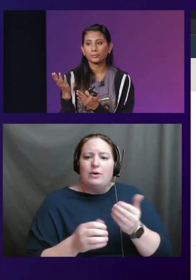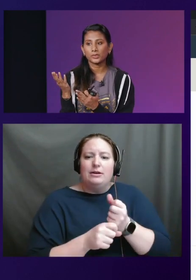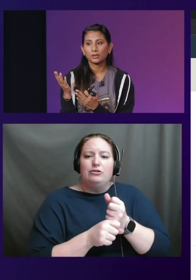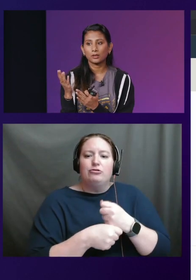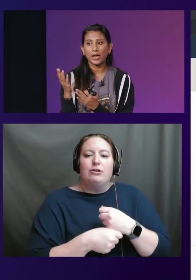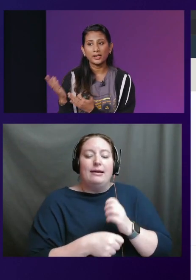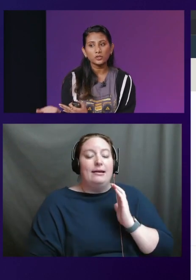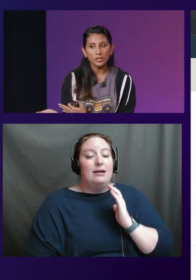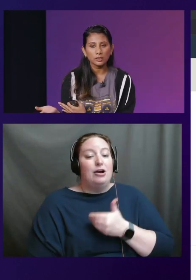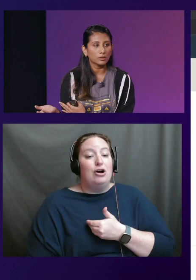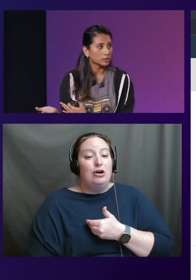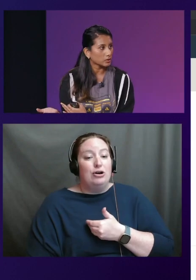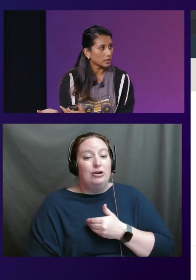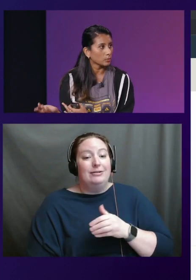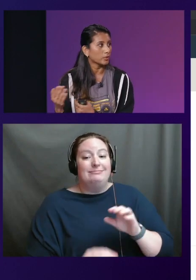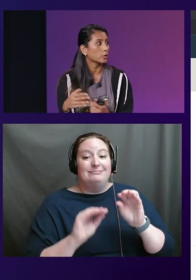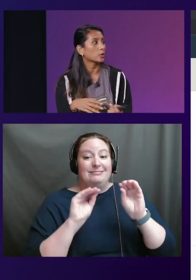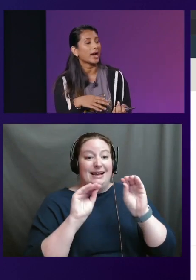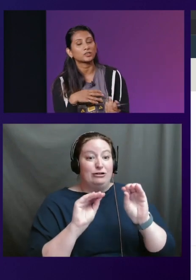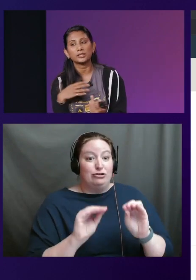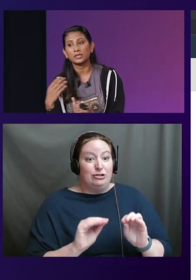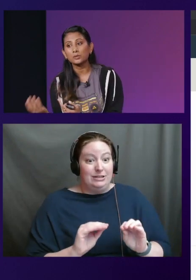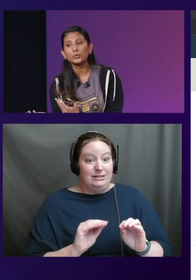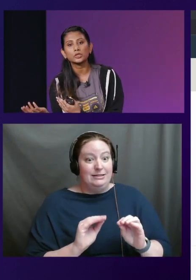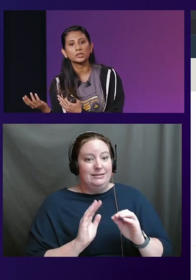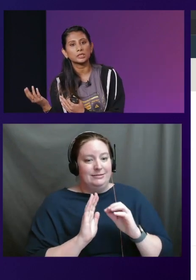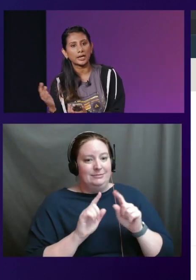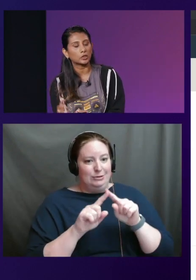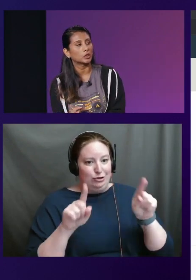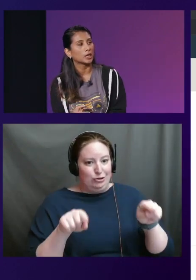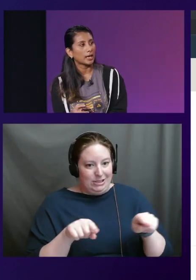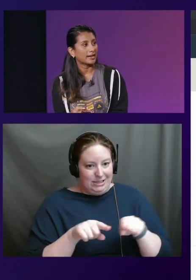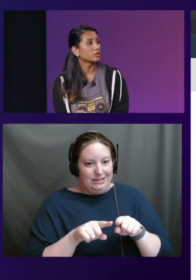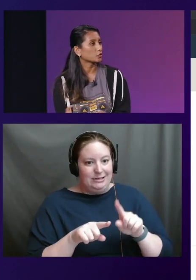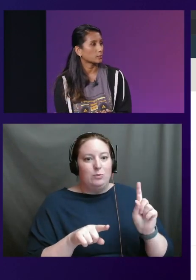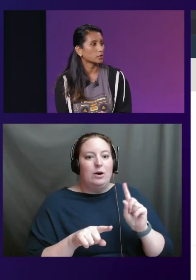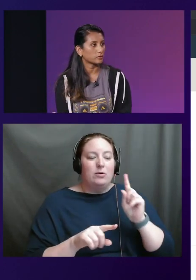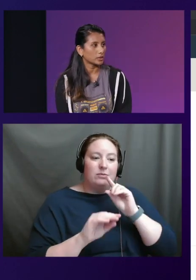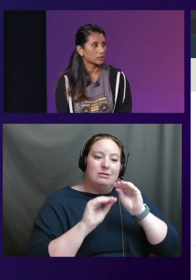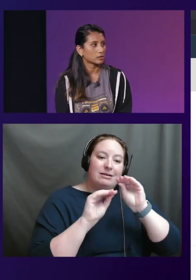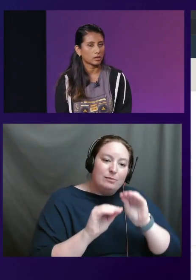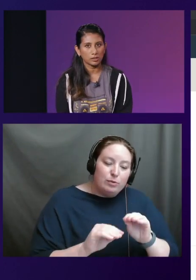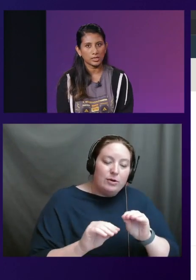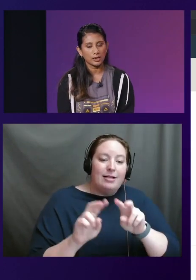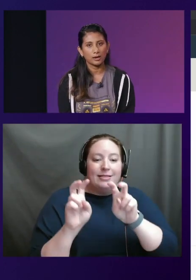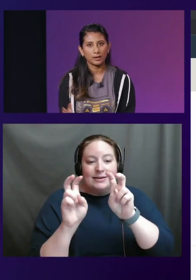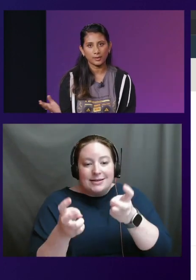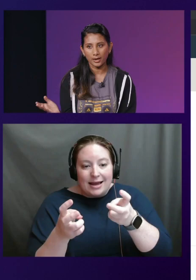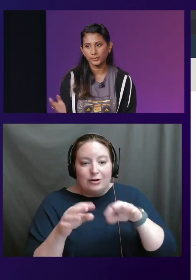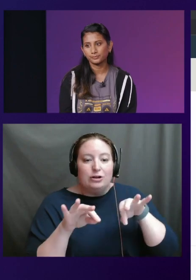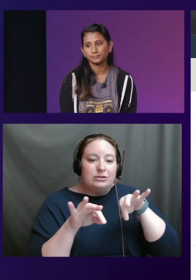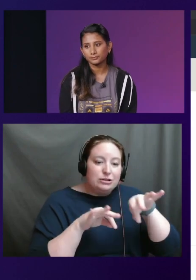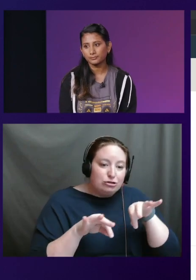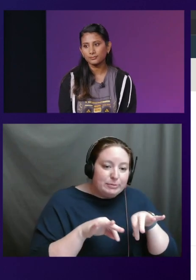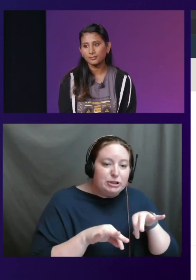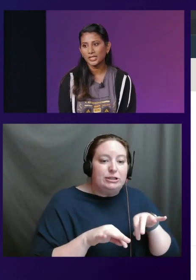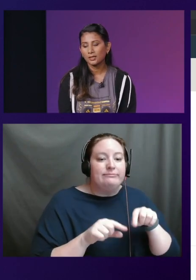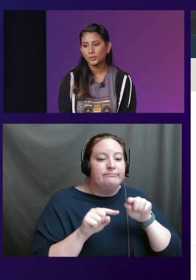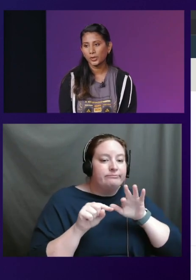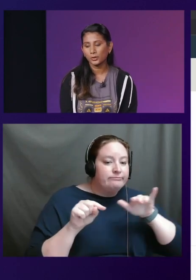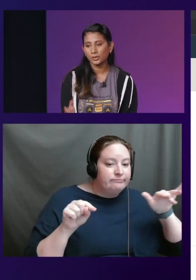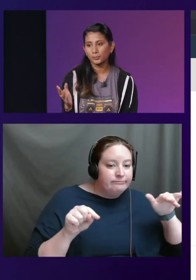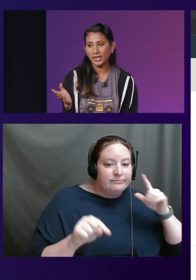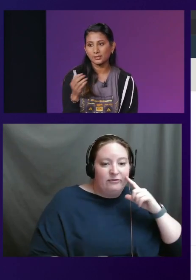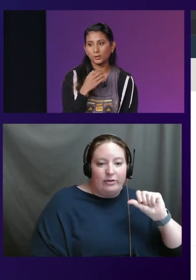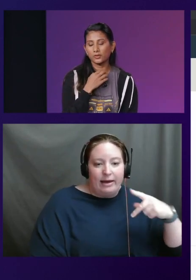our entry screen where we're going to actually input the title and description fields in the app.